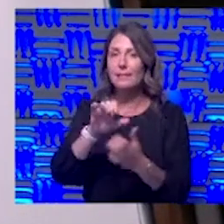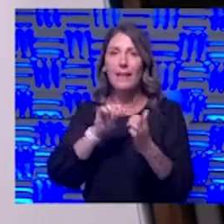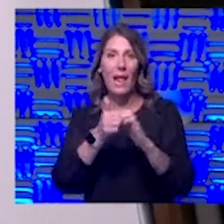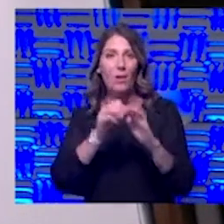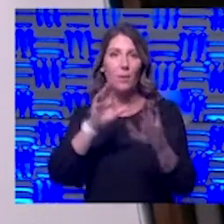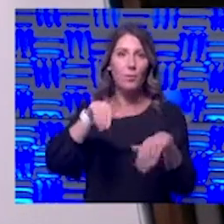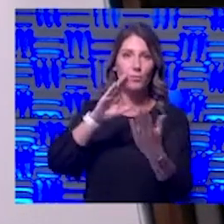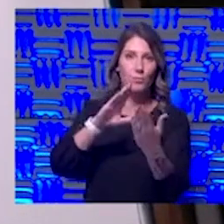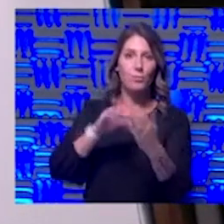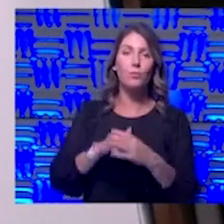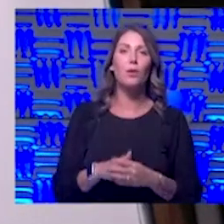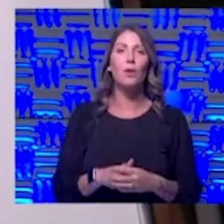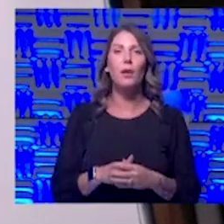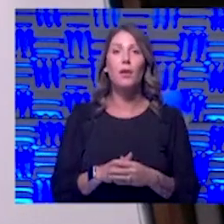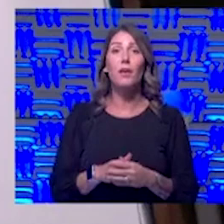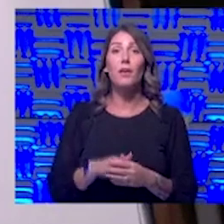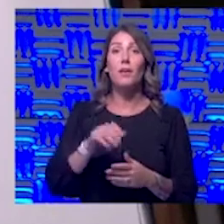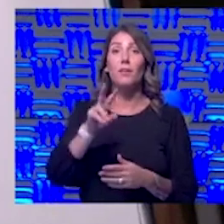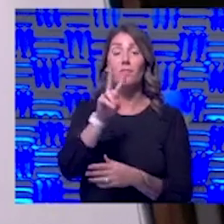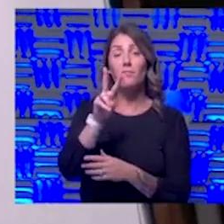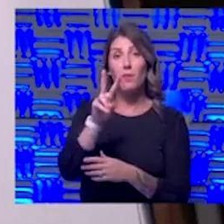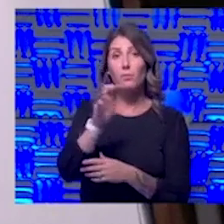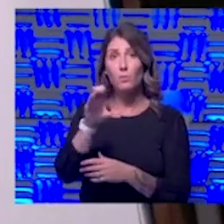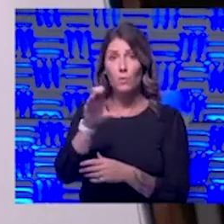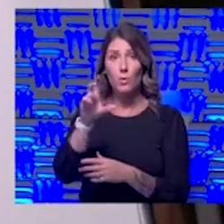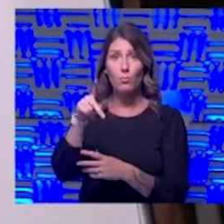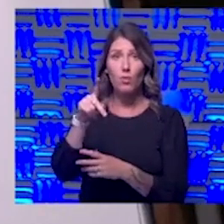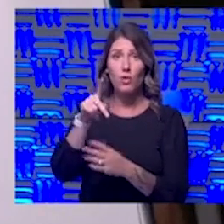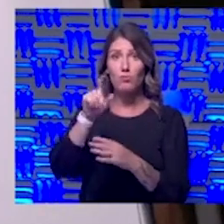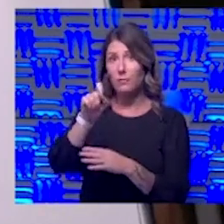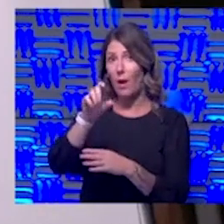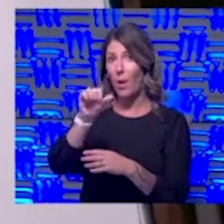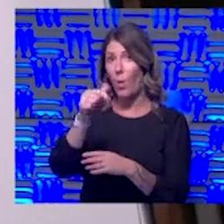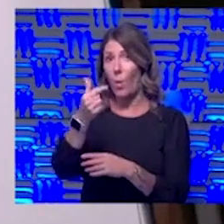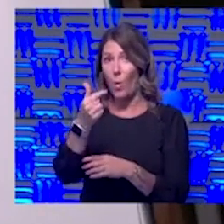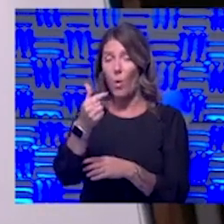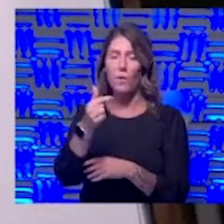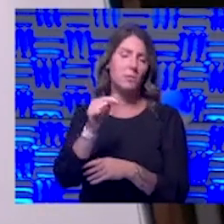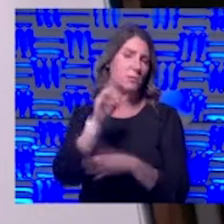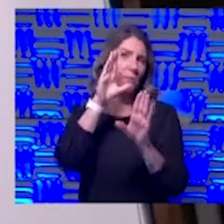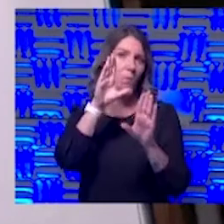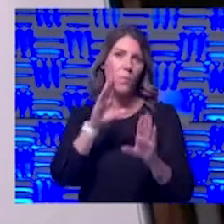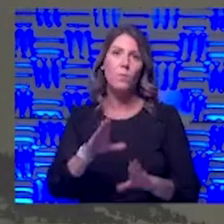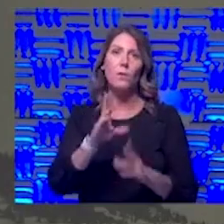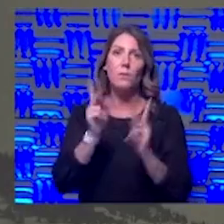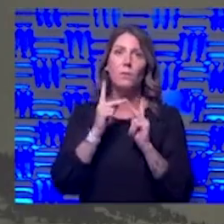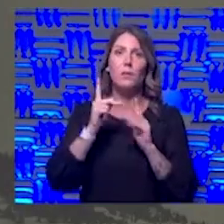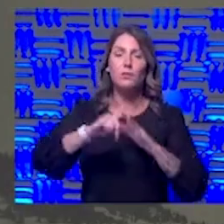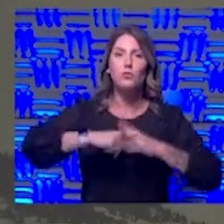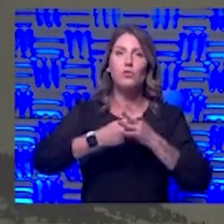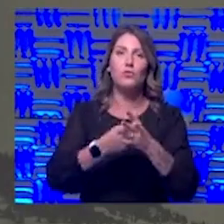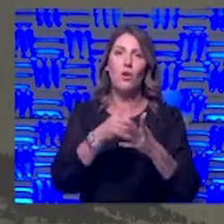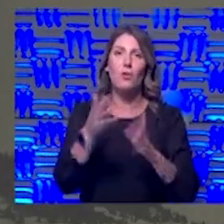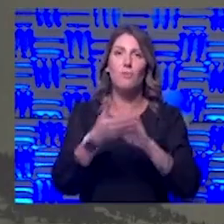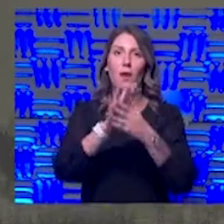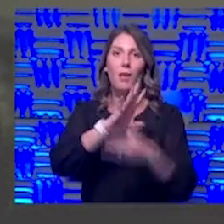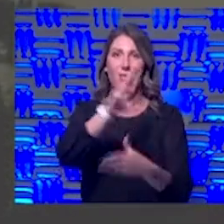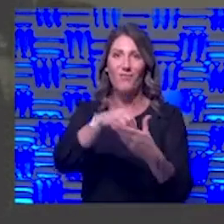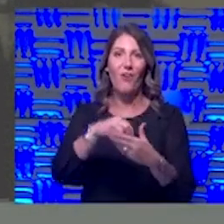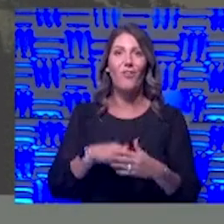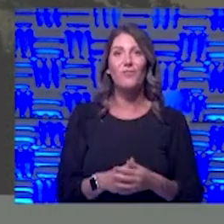So I think veteranscommunityproject.org is always the best place to start to learn more or get involved.